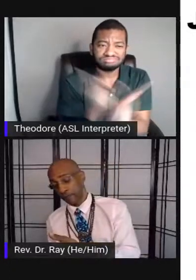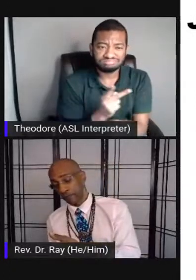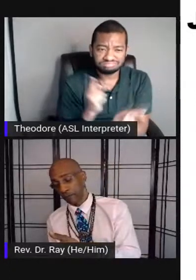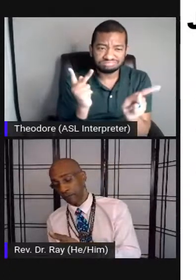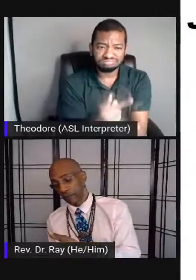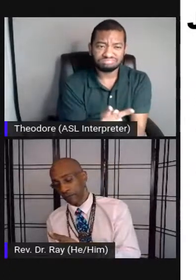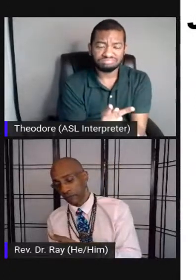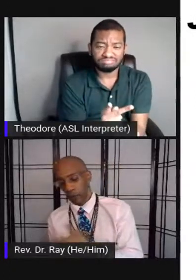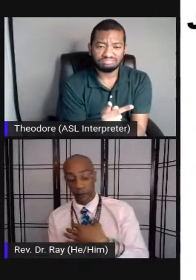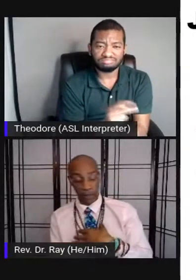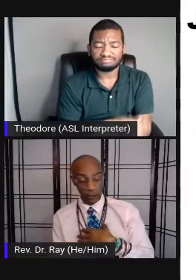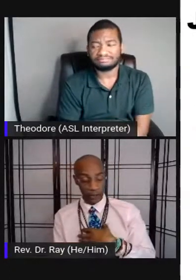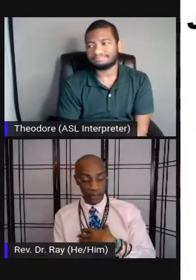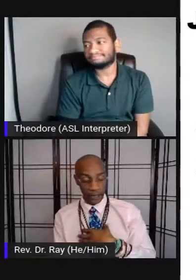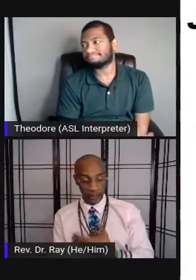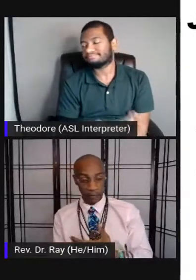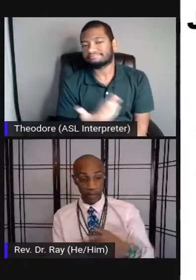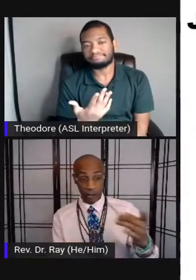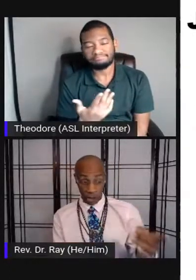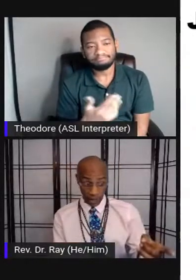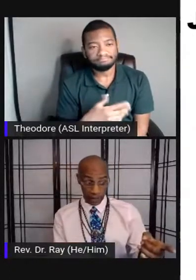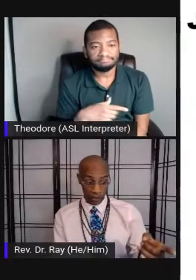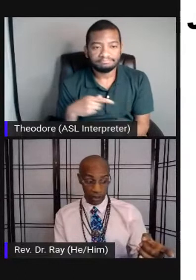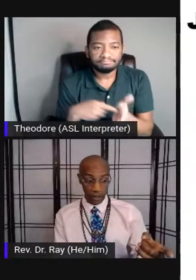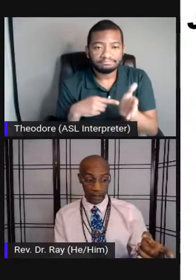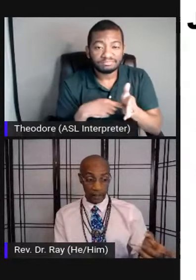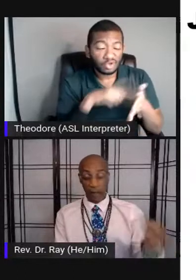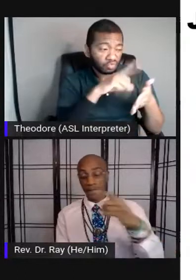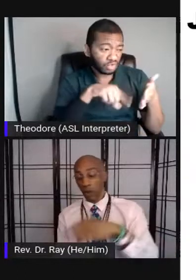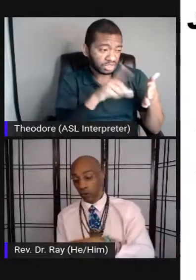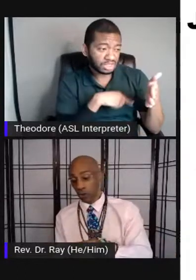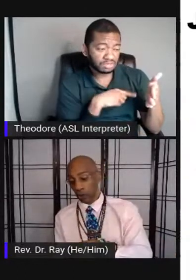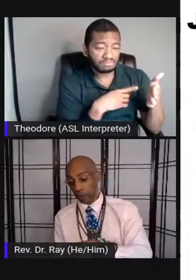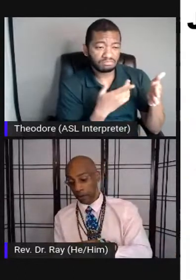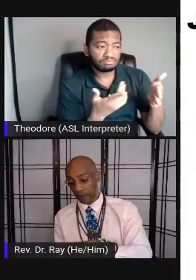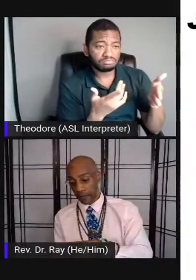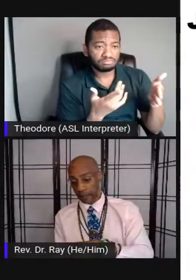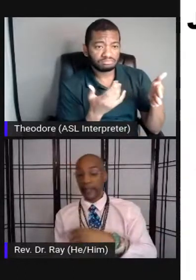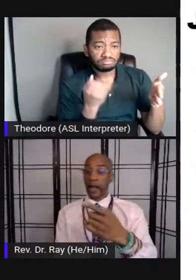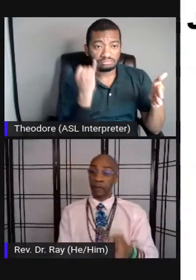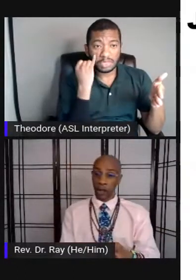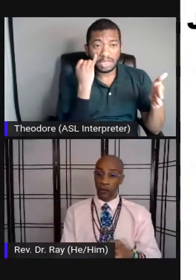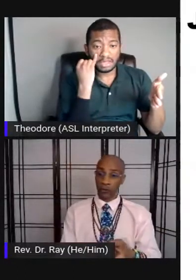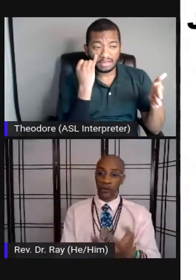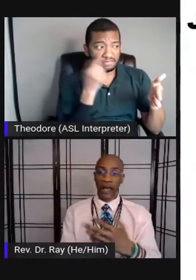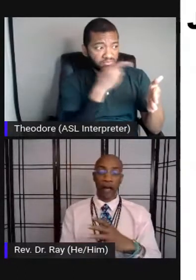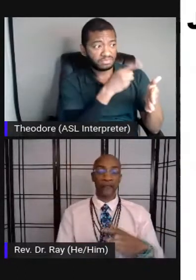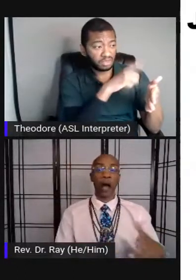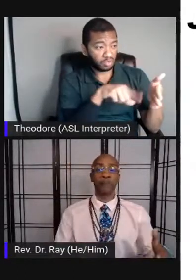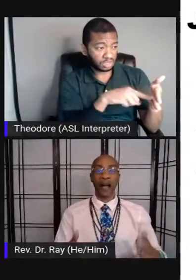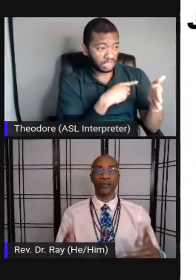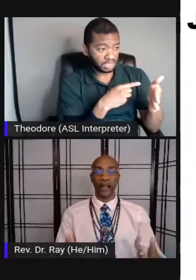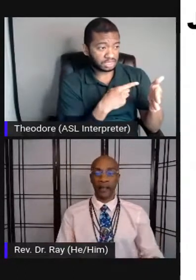criticism, well, if I'm being criticized and I'm being judged, then it means no one's going to want to be my friend, and then I'm alone. So now